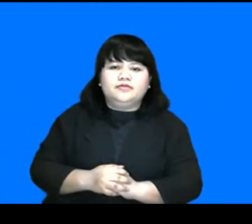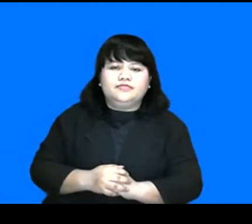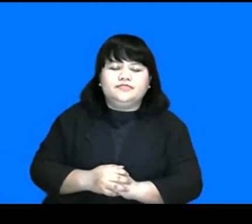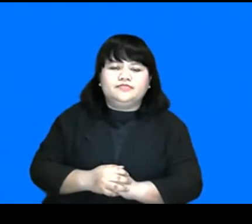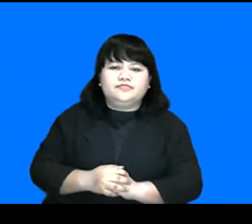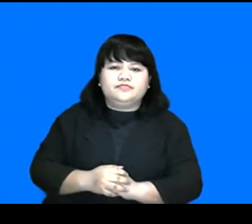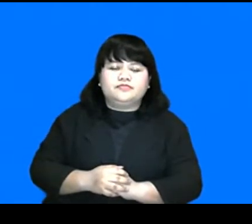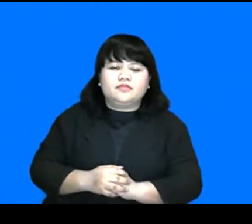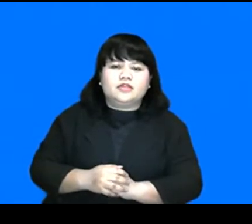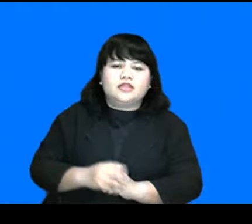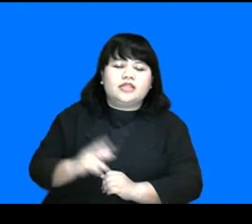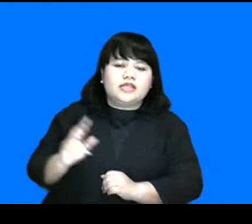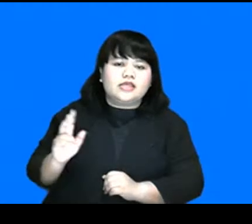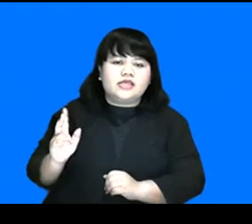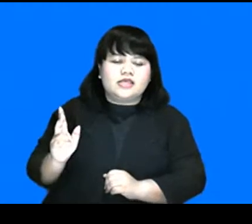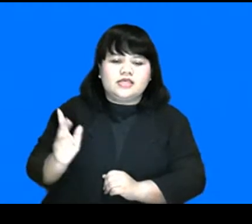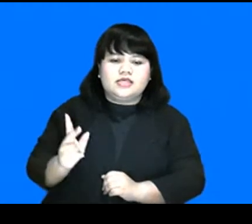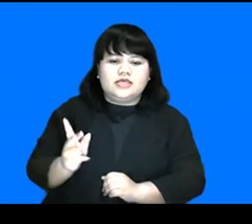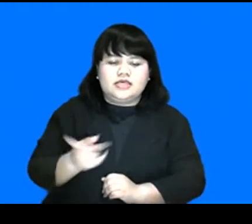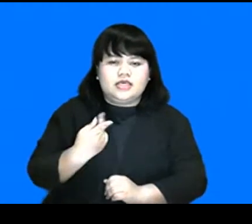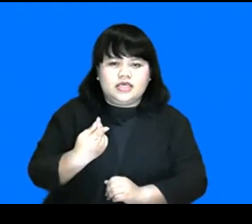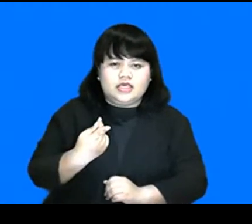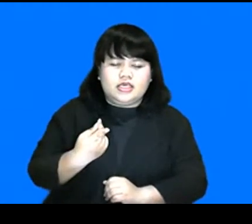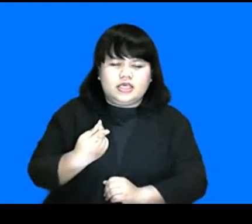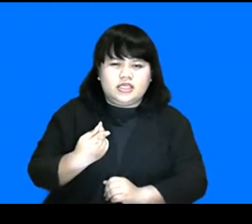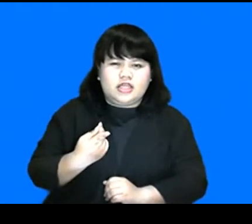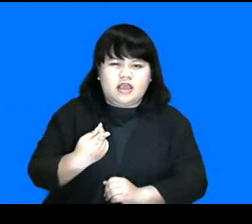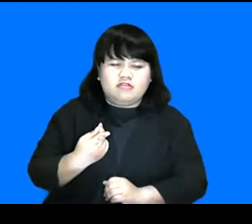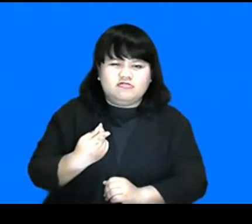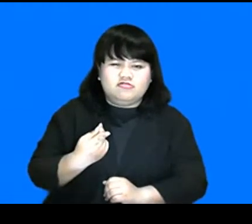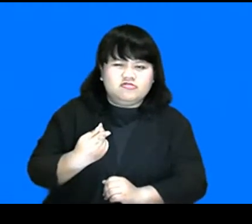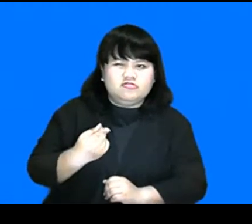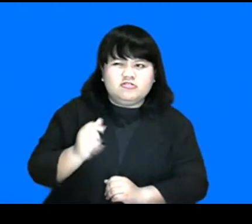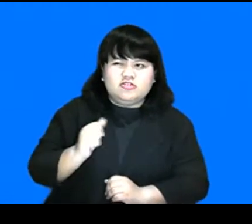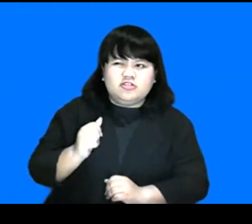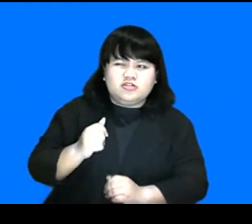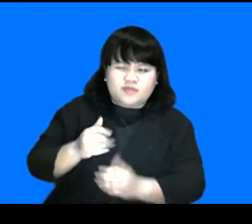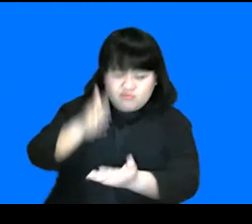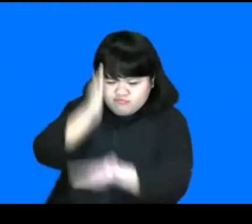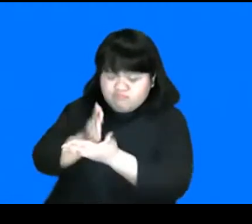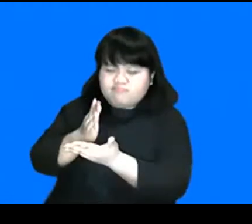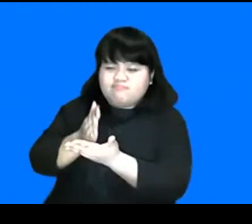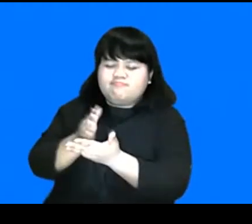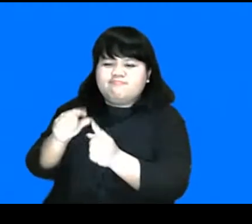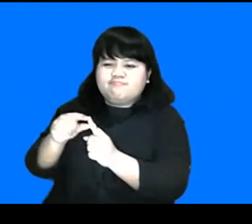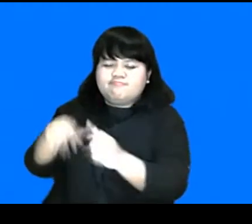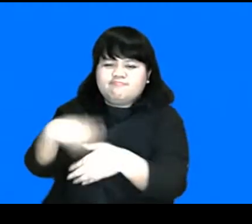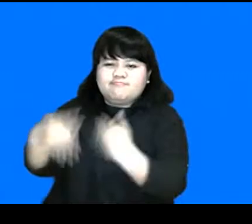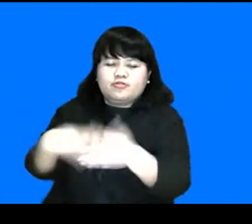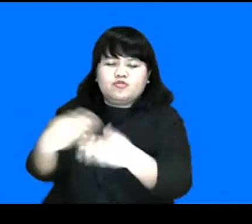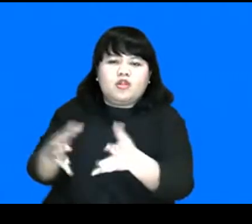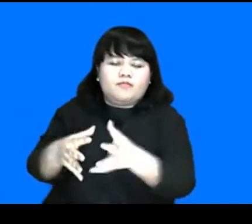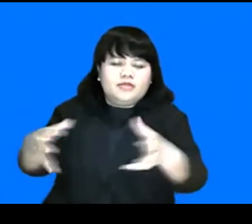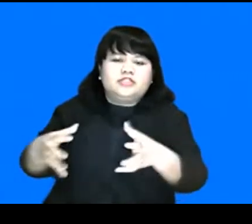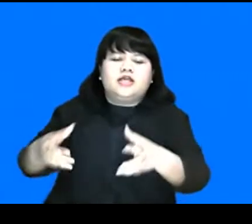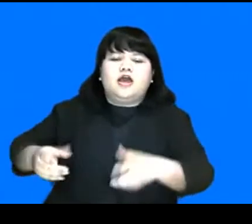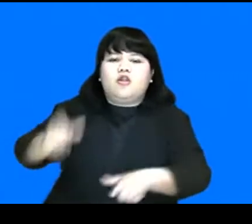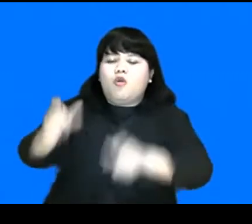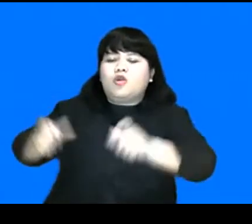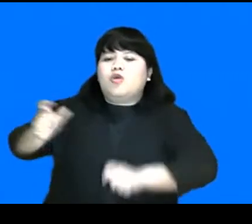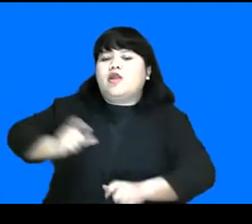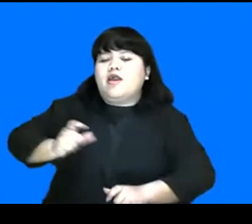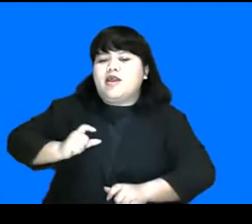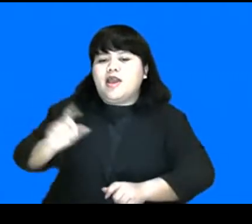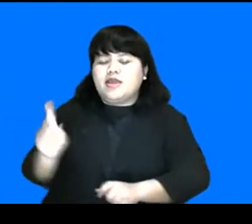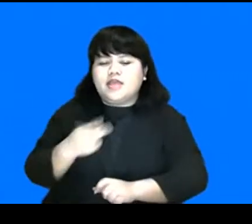will be capital flight. Mm. There will not be money available. Mm. So I think we need to take a step back and we need our governments to get